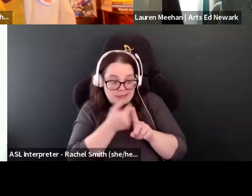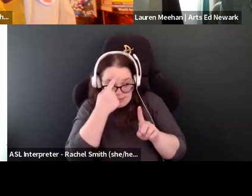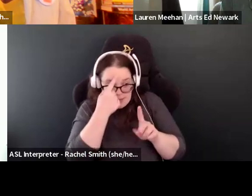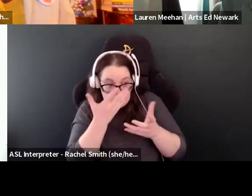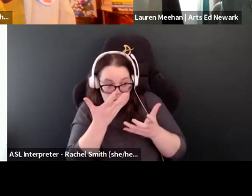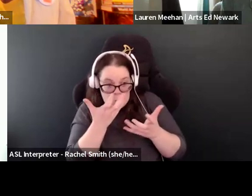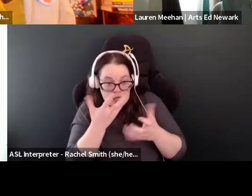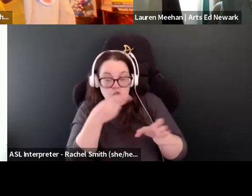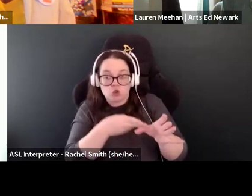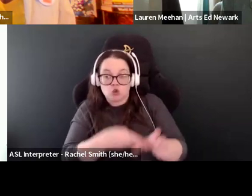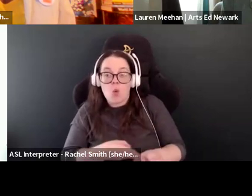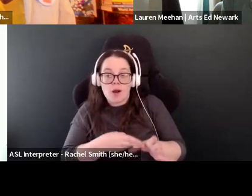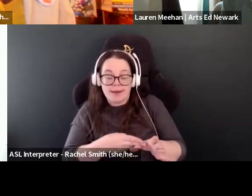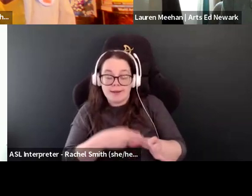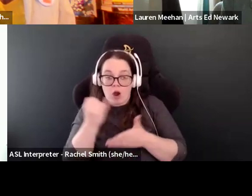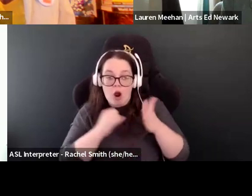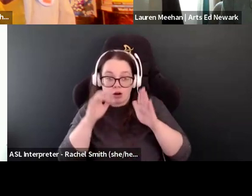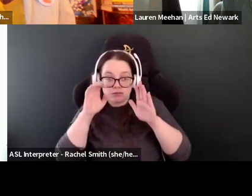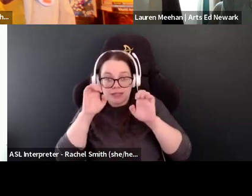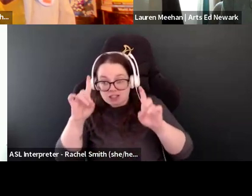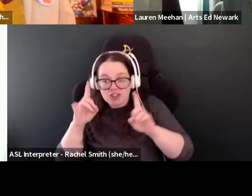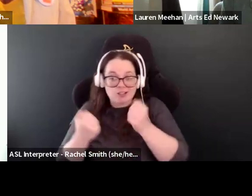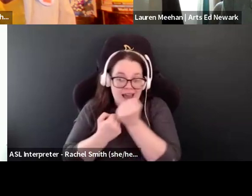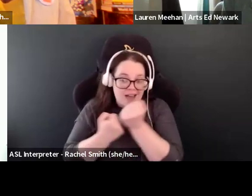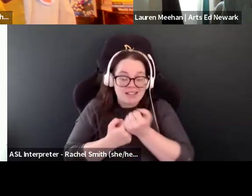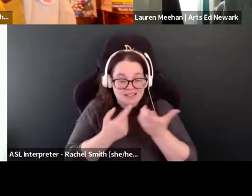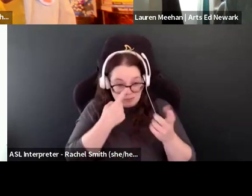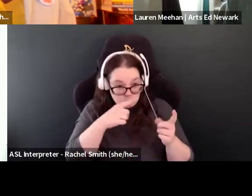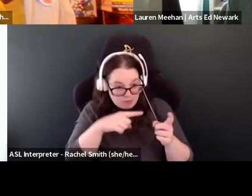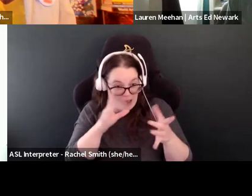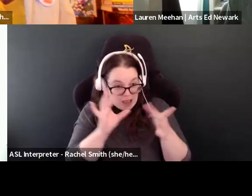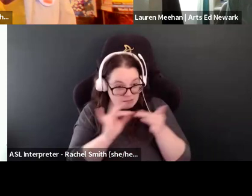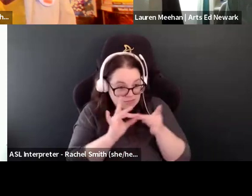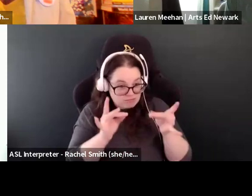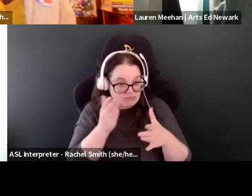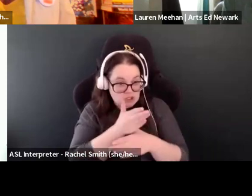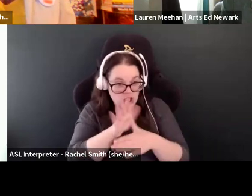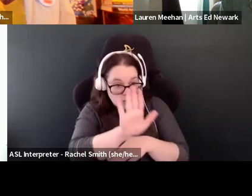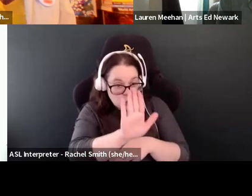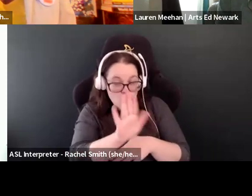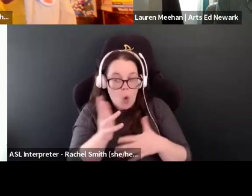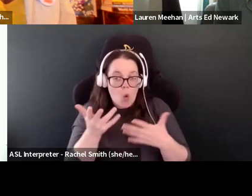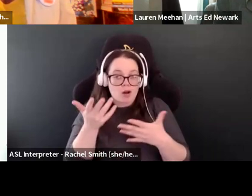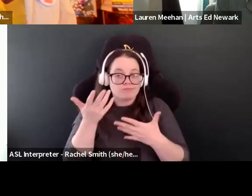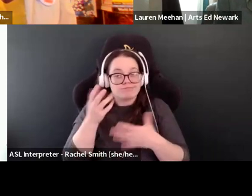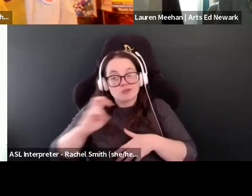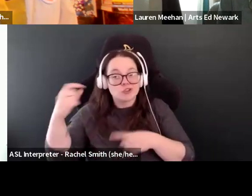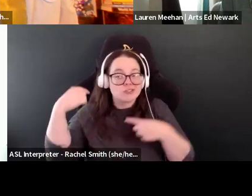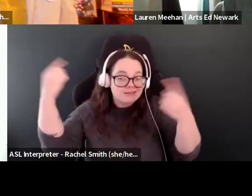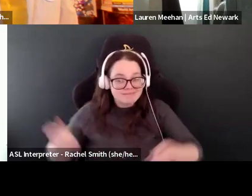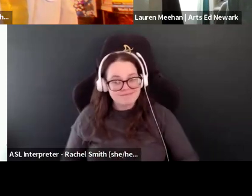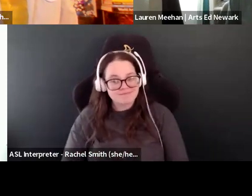the arts education advocacy space. So would you mind sharing your journey thus